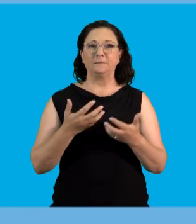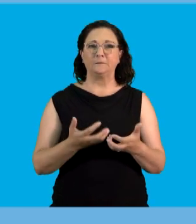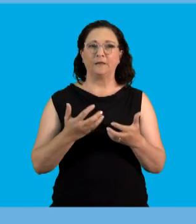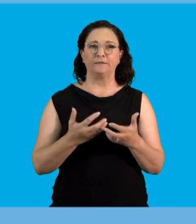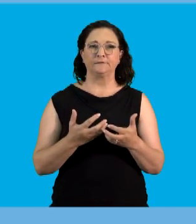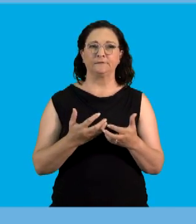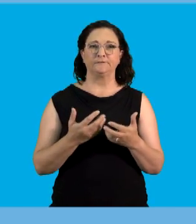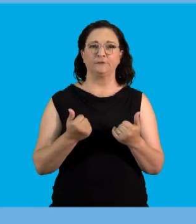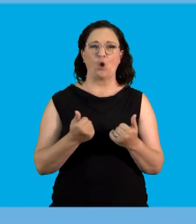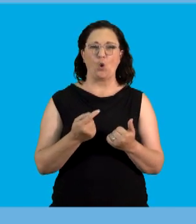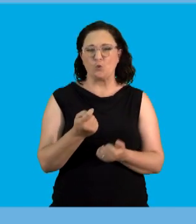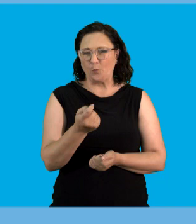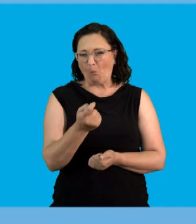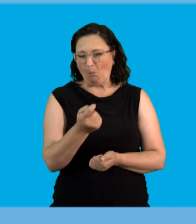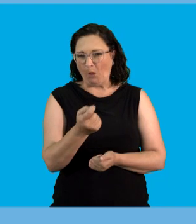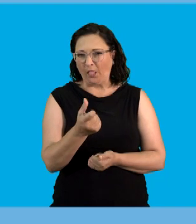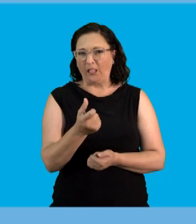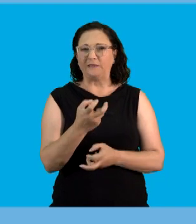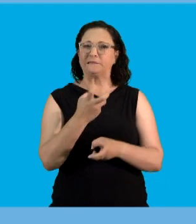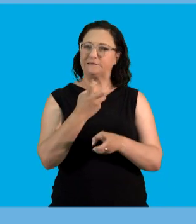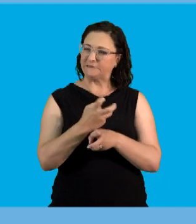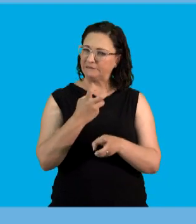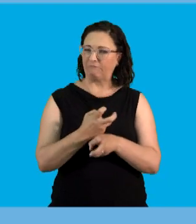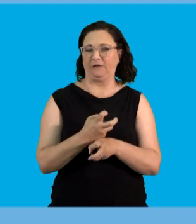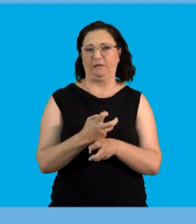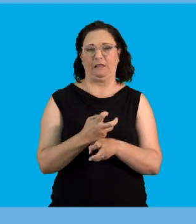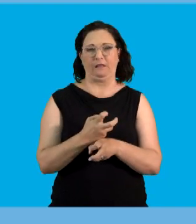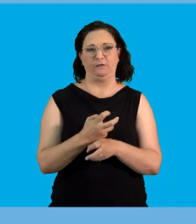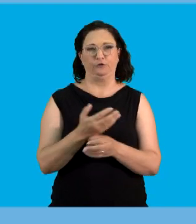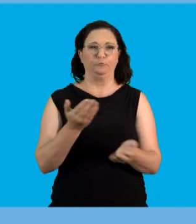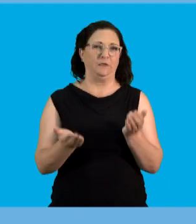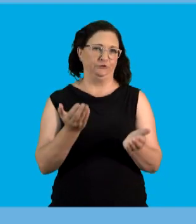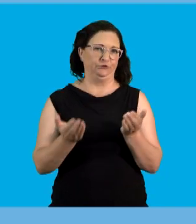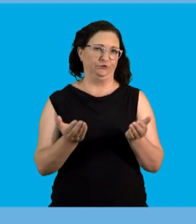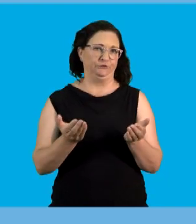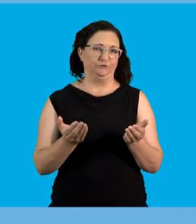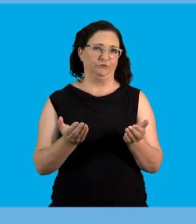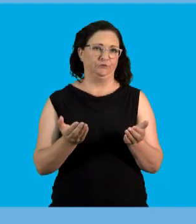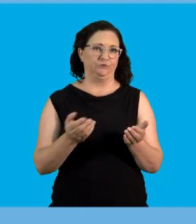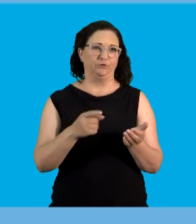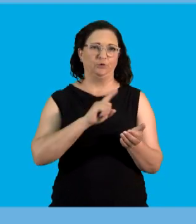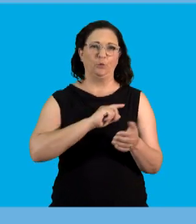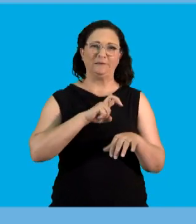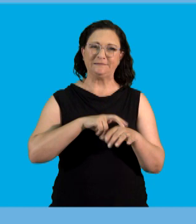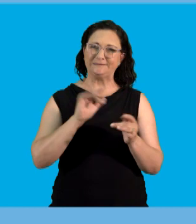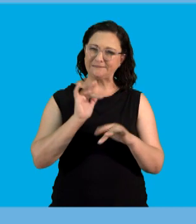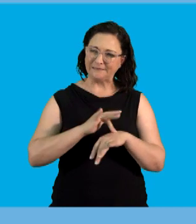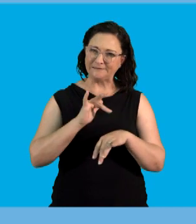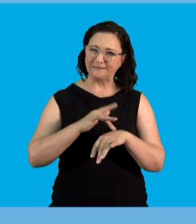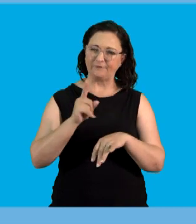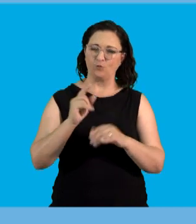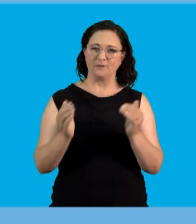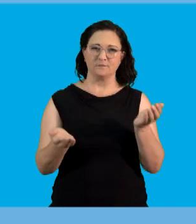small masses can be difficult to measure without a special super-sensitive scale. So we have small masses of either the